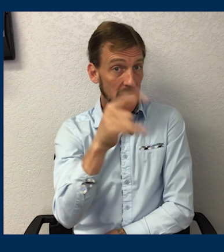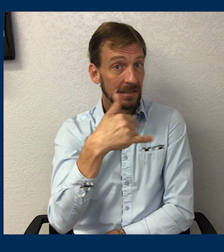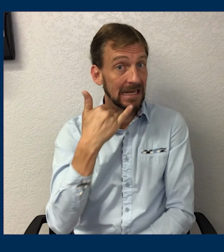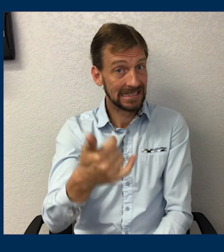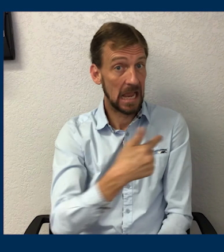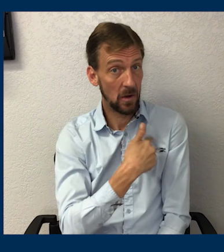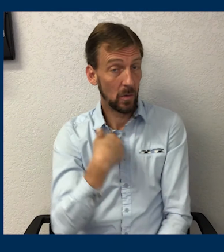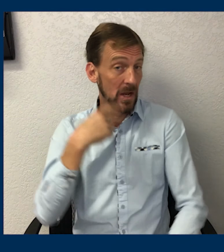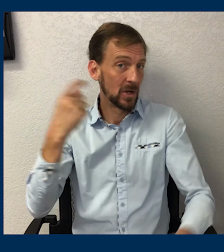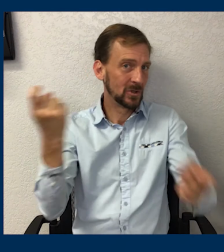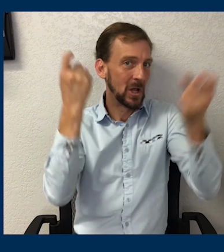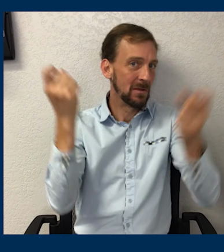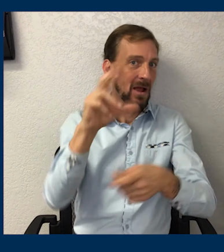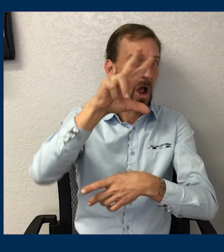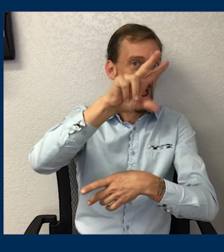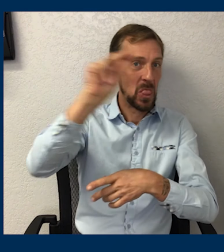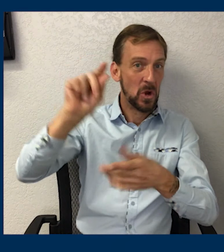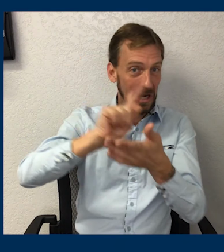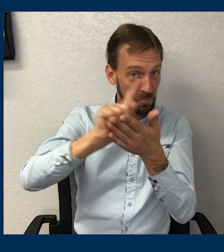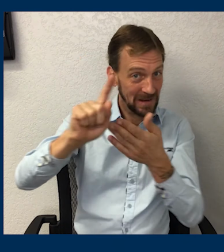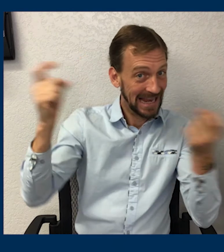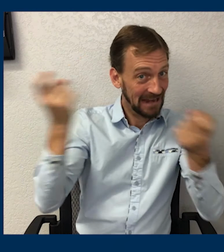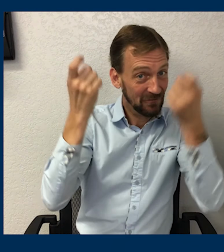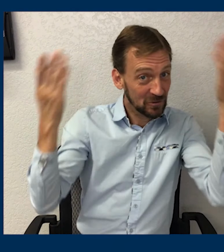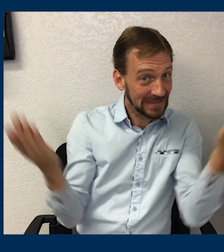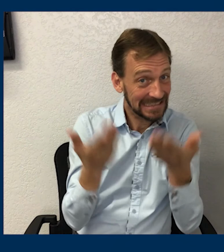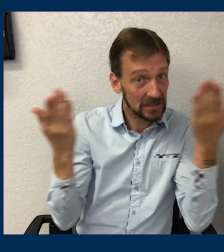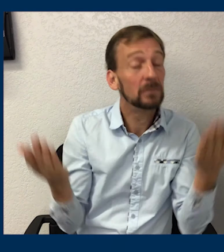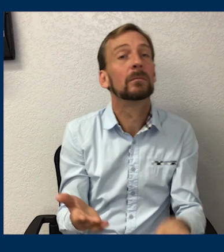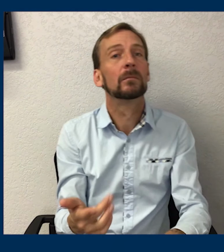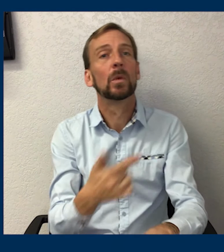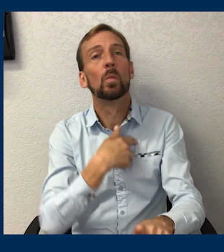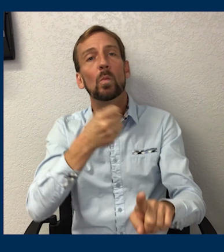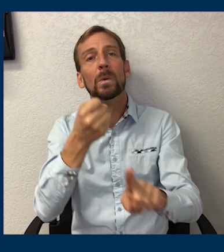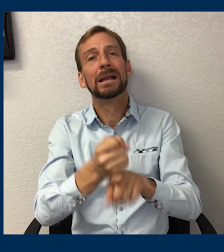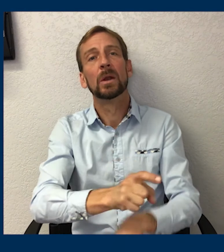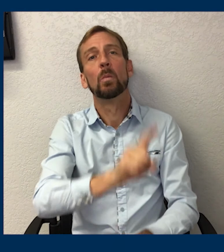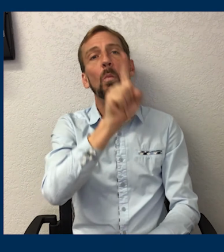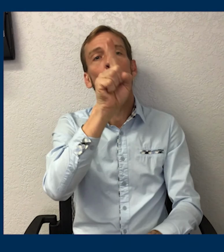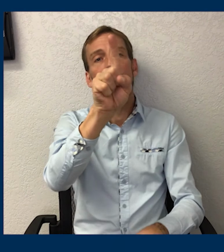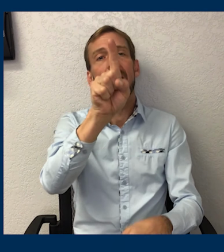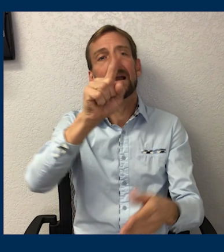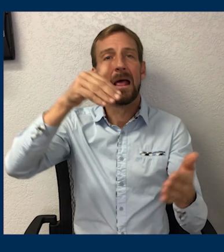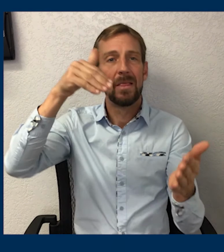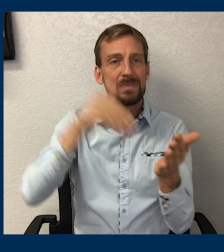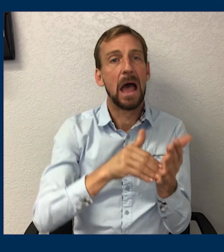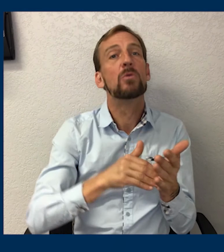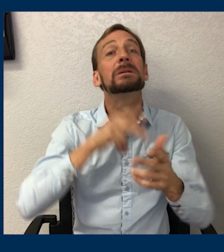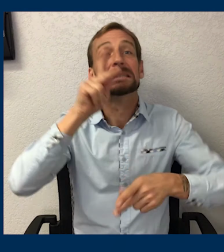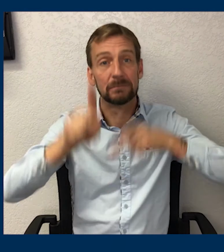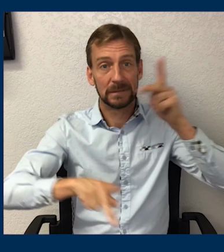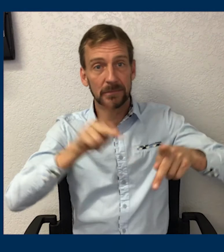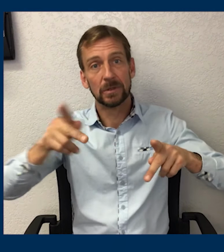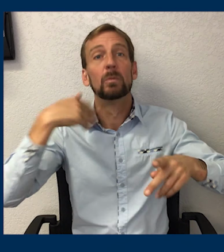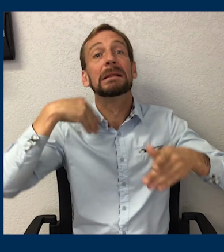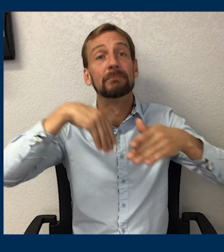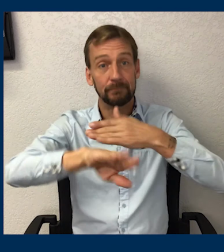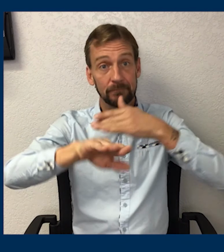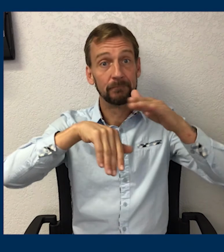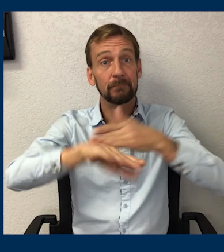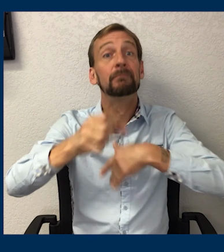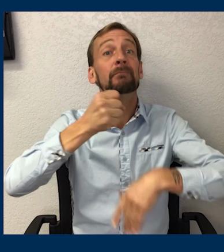our 30-week anniversary here, we've now pretty much hit the 1,000 mark. We have now admitted